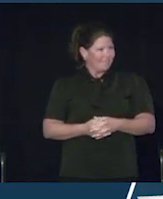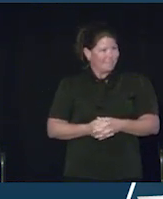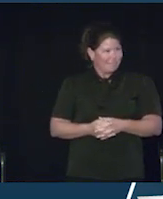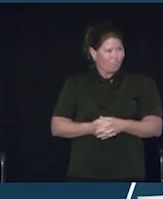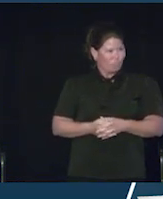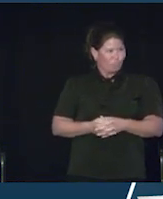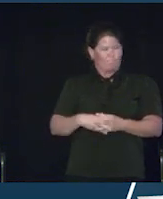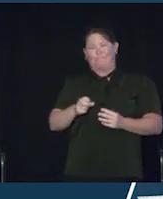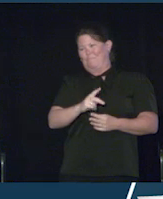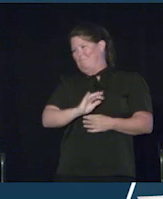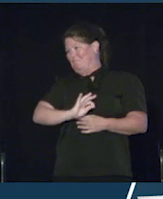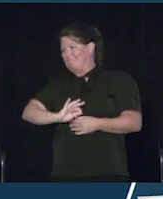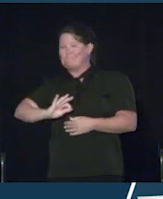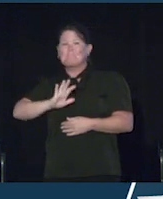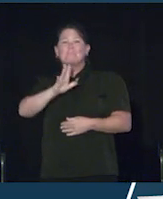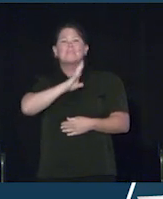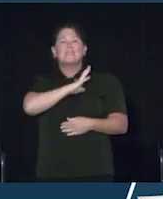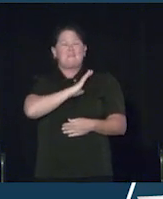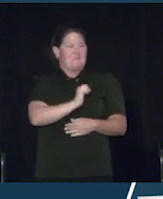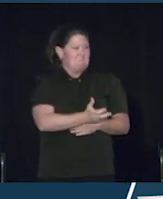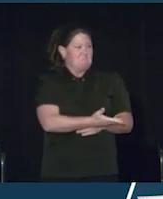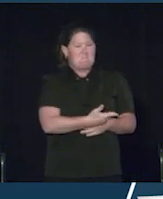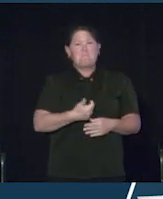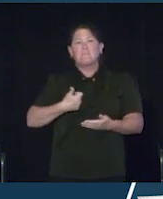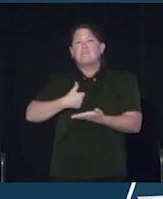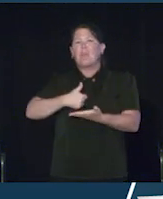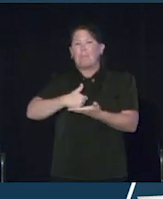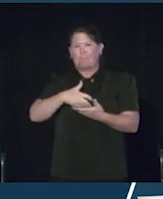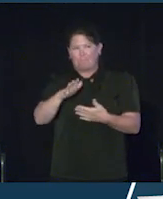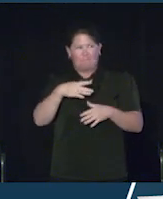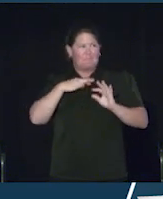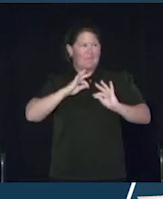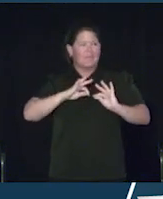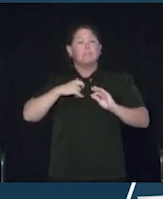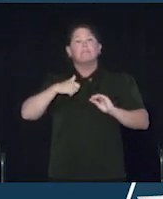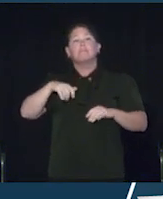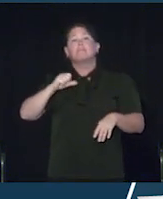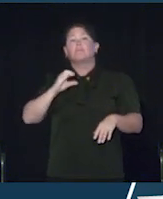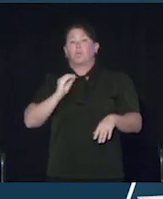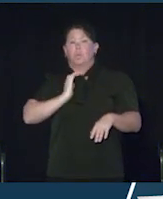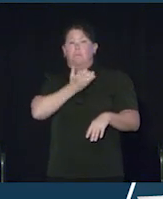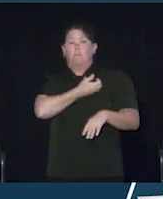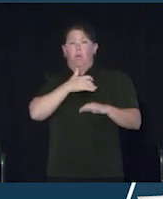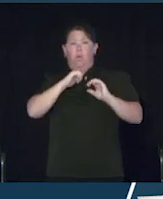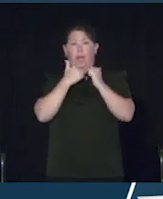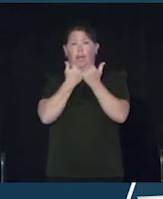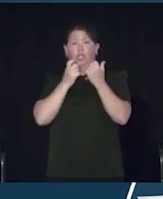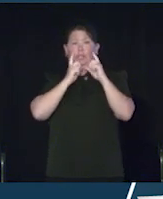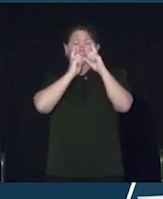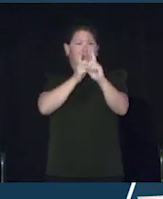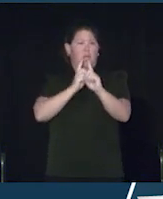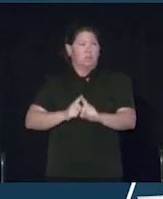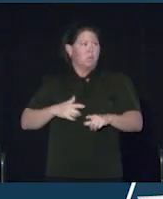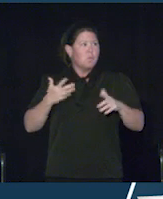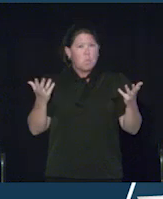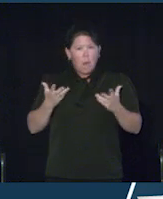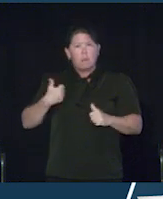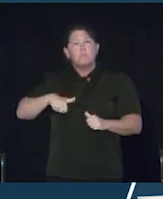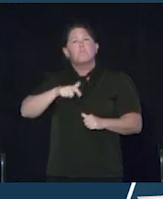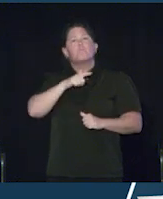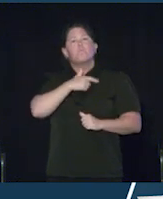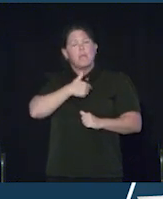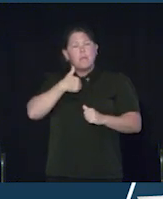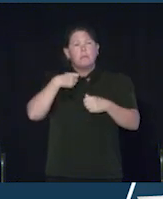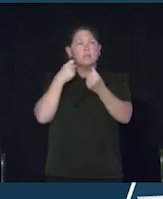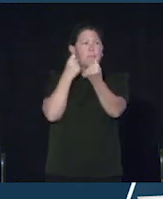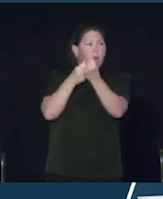Okay, you can continue. Okay, all right. So, awesome. So our agency's mission is that we support individuals with